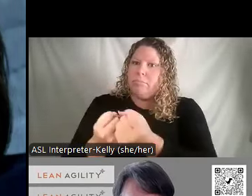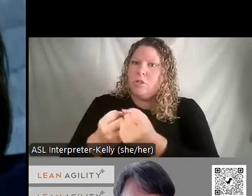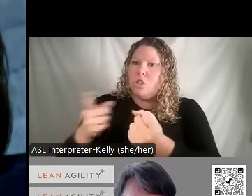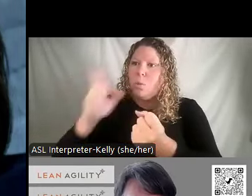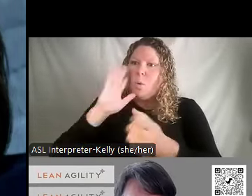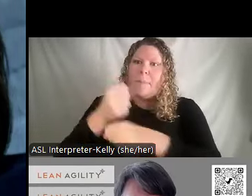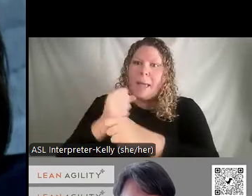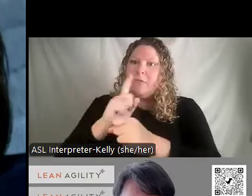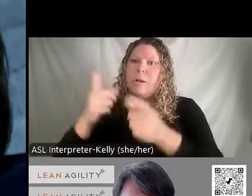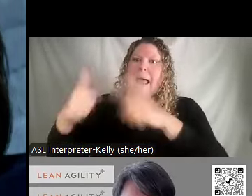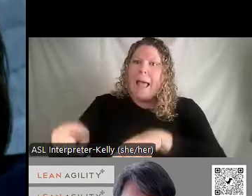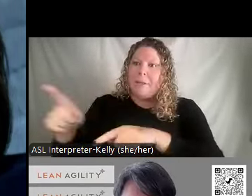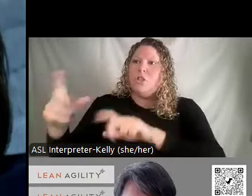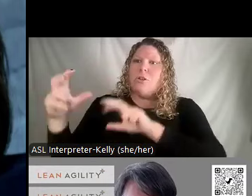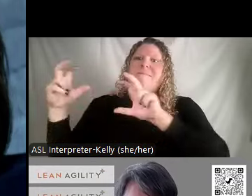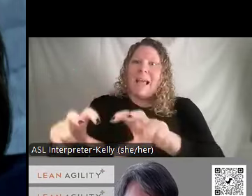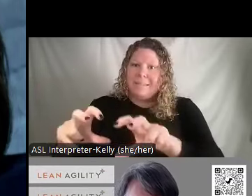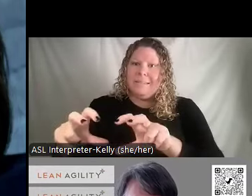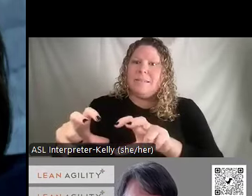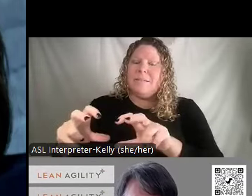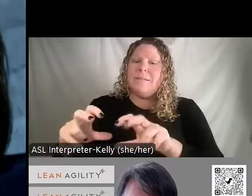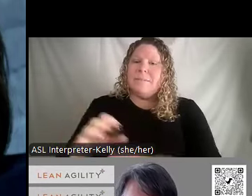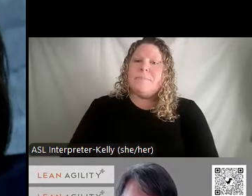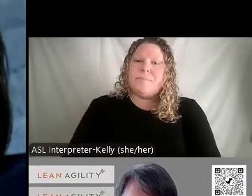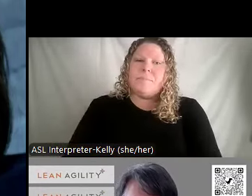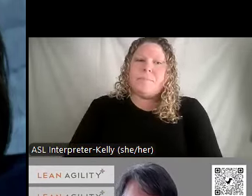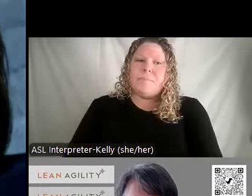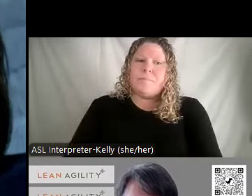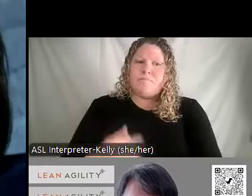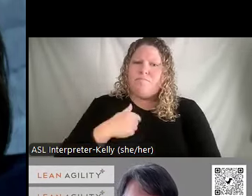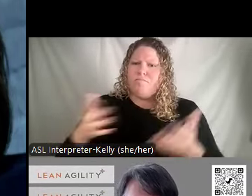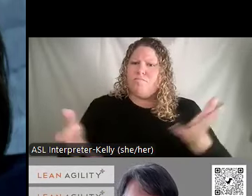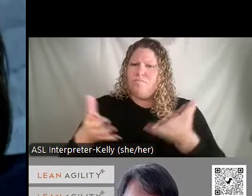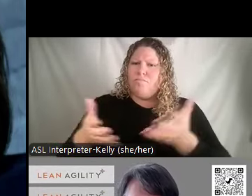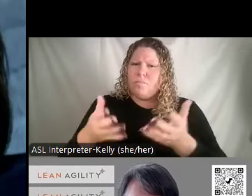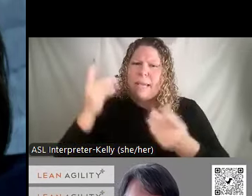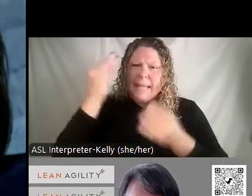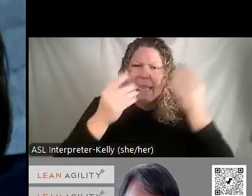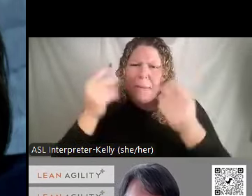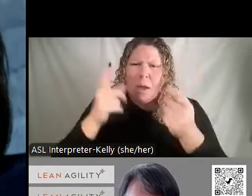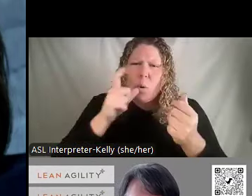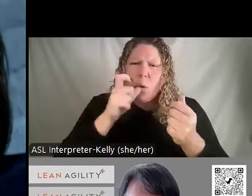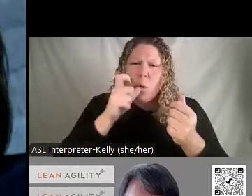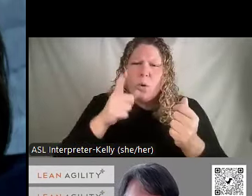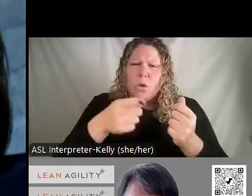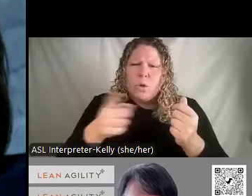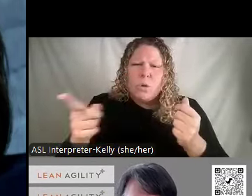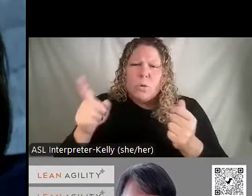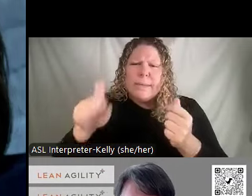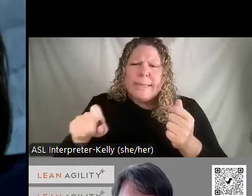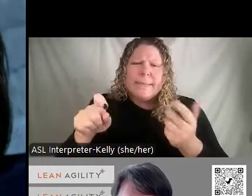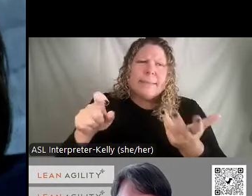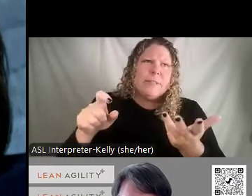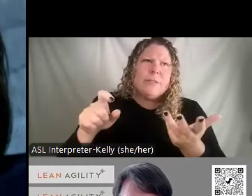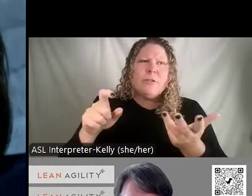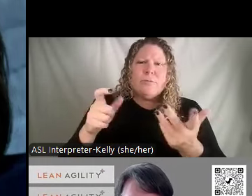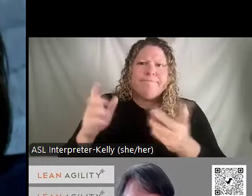the appropriate investment and sustained investment in. So I really encourage you to think about who do you need to get on the bus in terms of